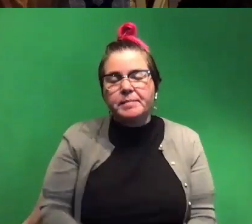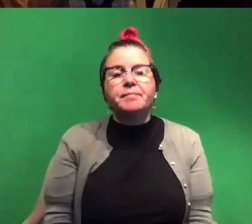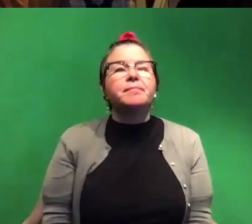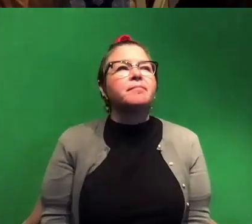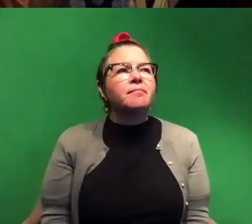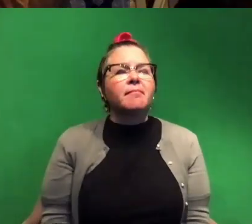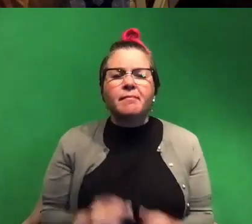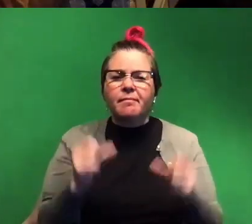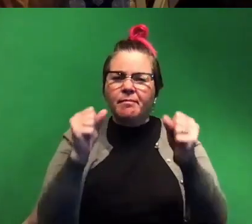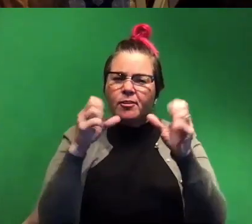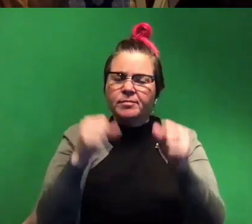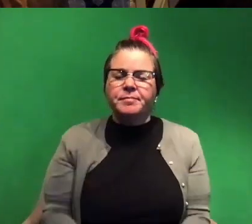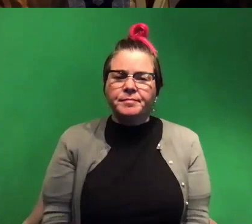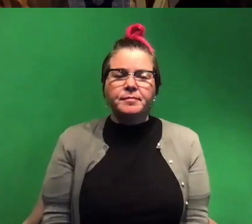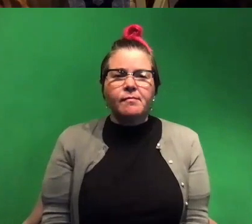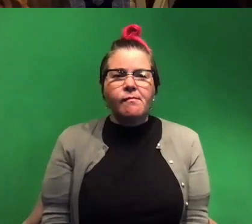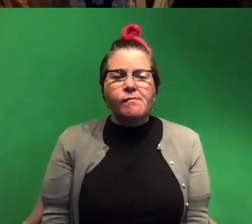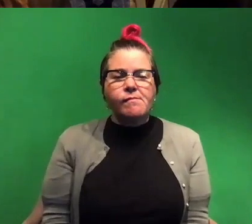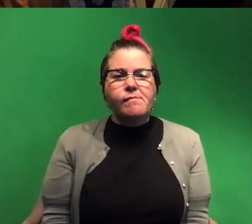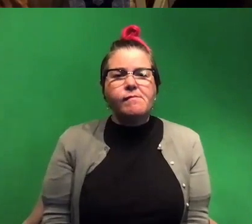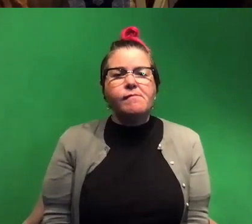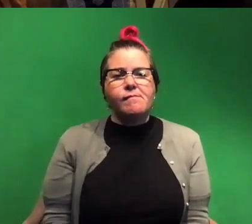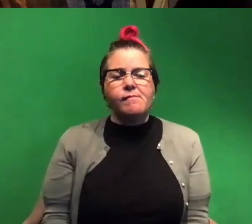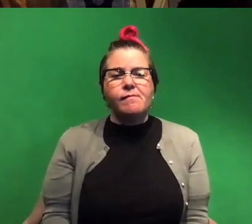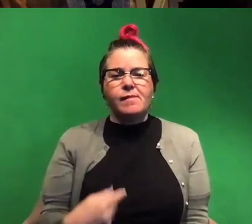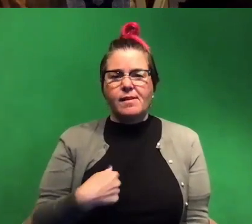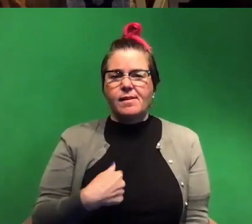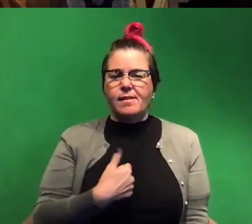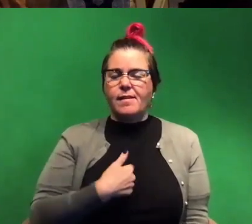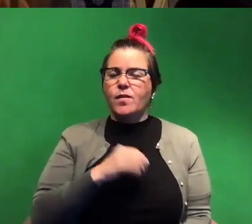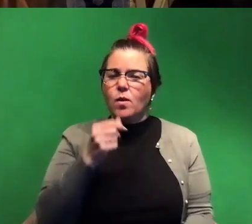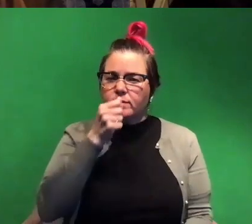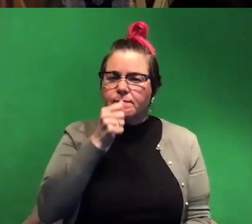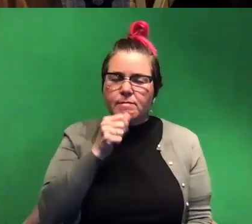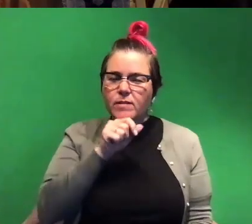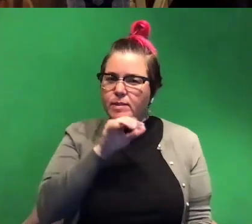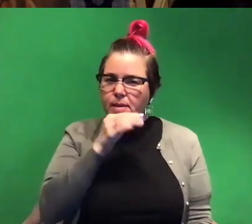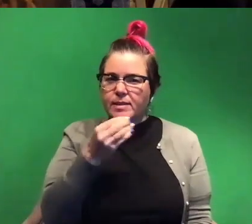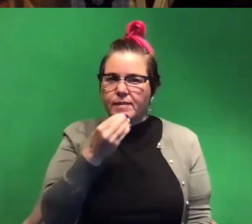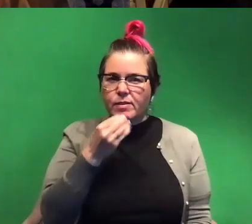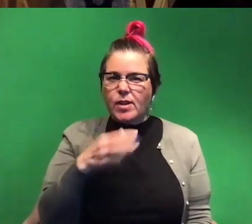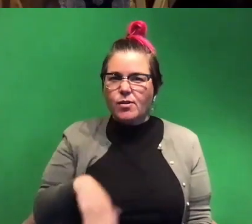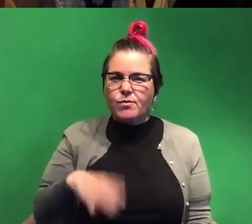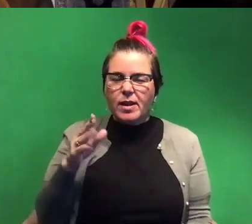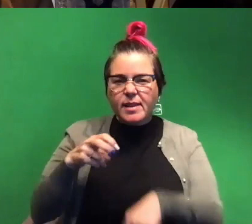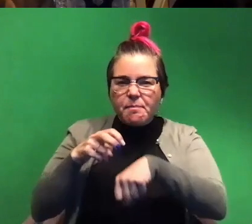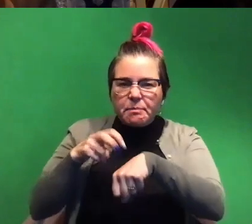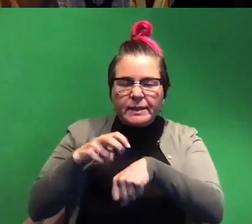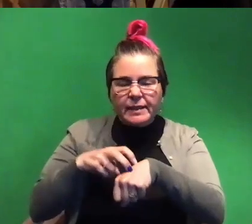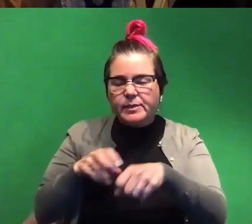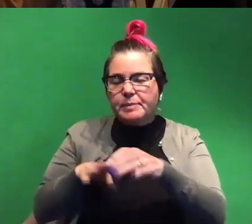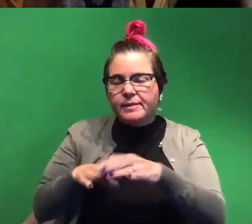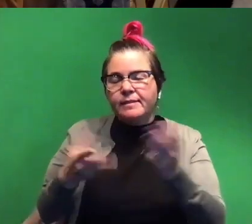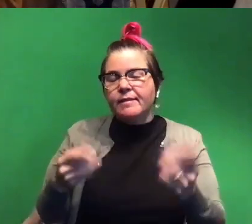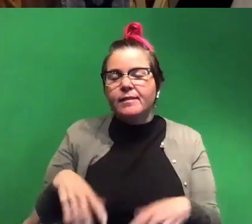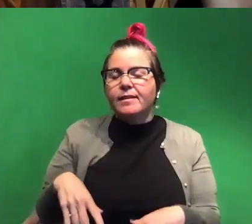that's awesome. I like have no tolerance for spicy food. I was raised on like potatoes basically.